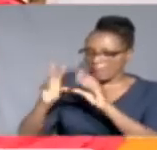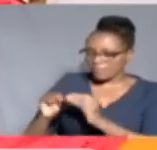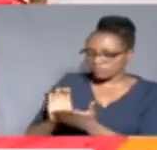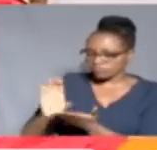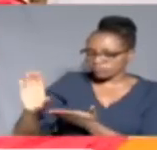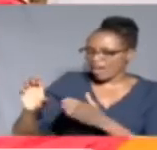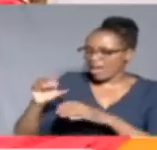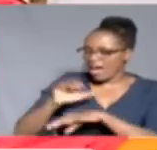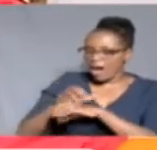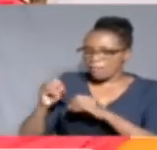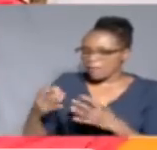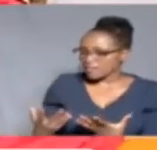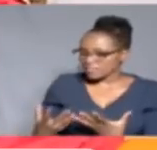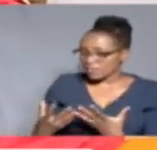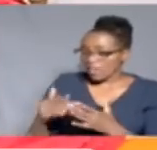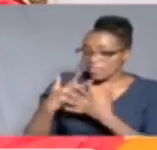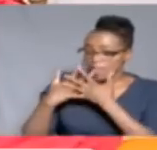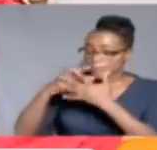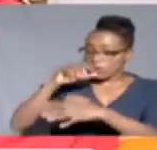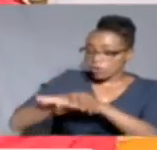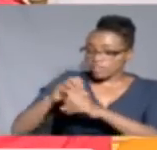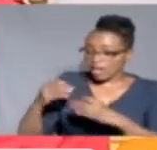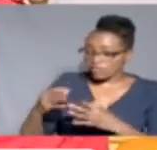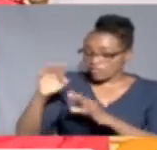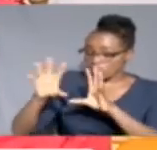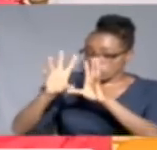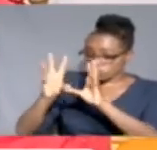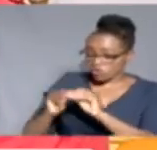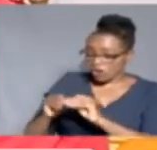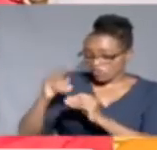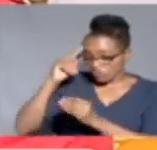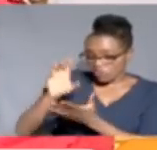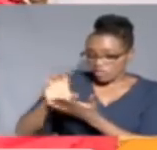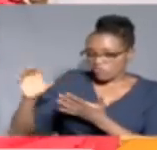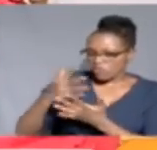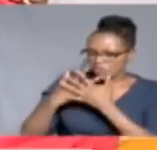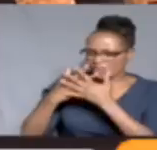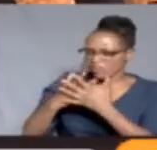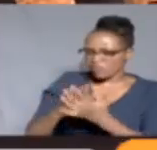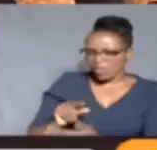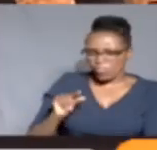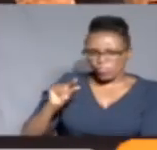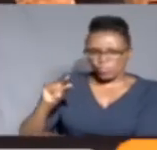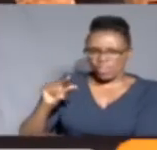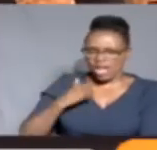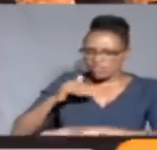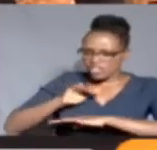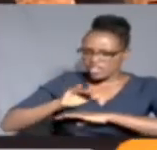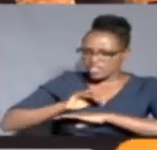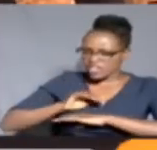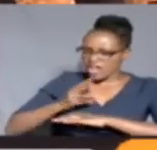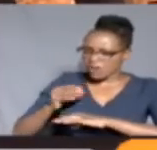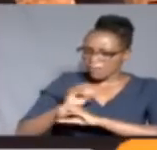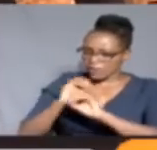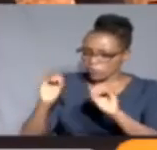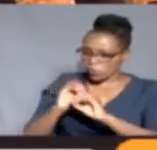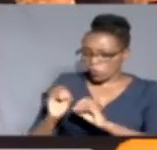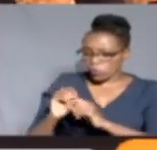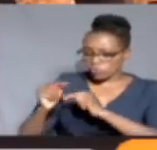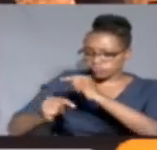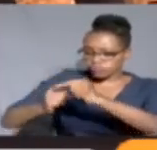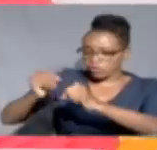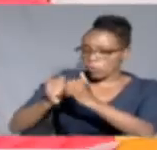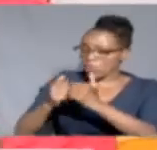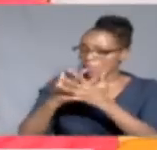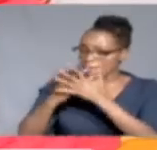getting? What does a prison get? If you look at the budgetary allocation for the prisons, it's negligible. They don't have enough money to run the prisons department.